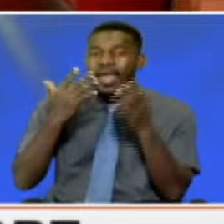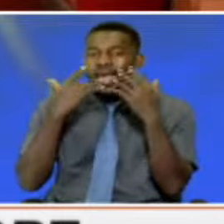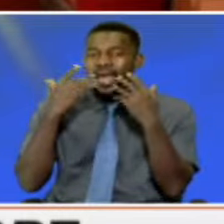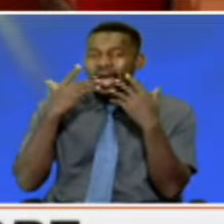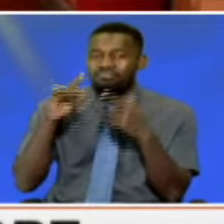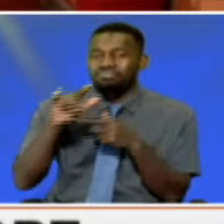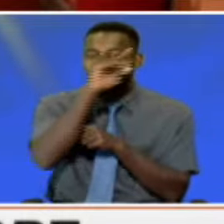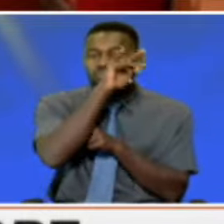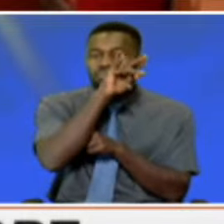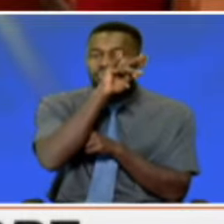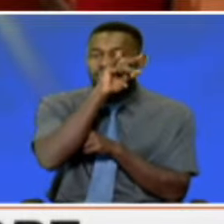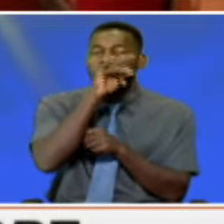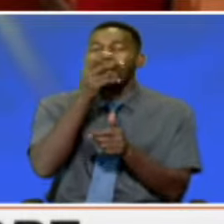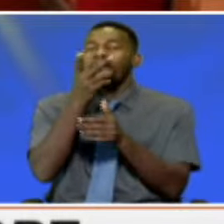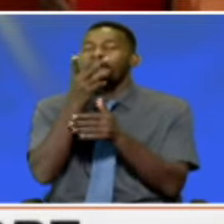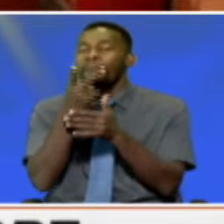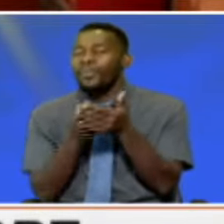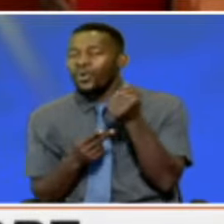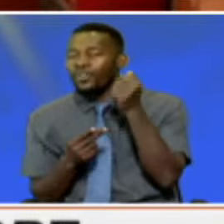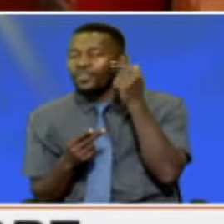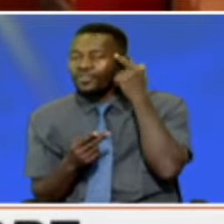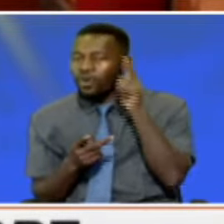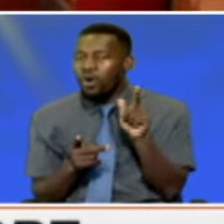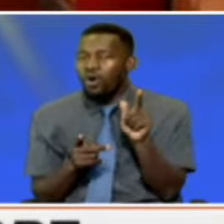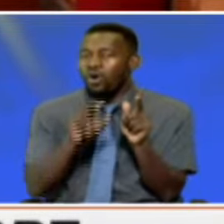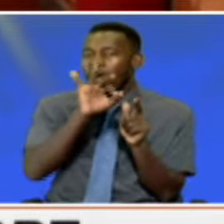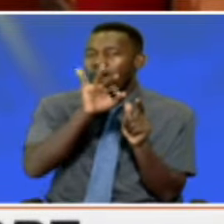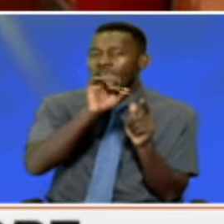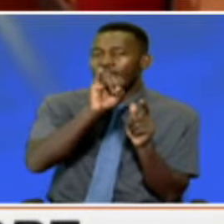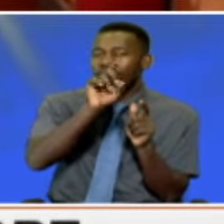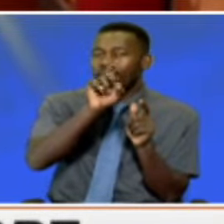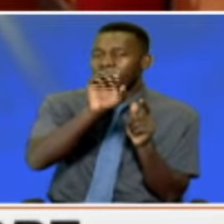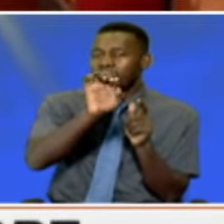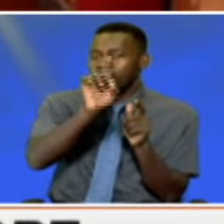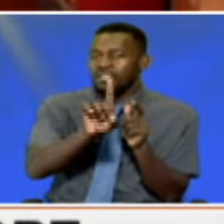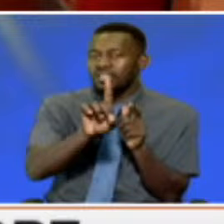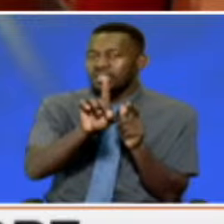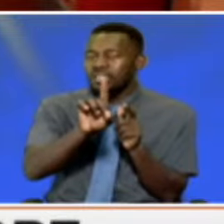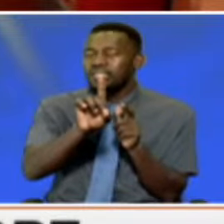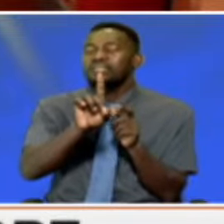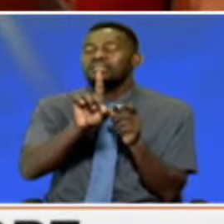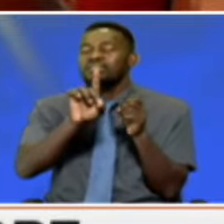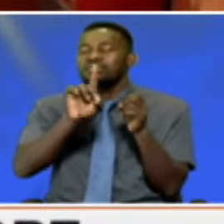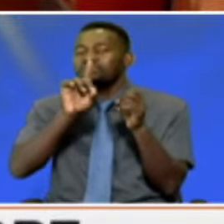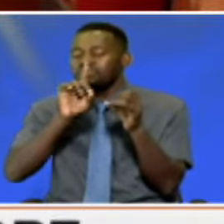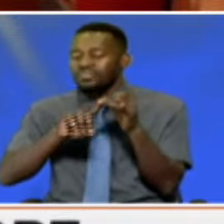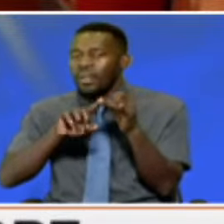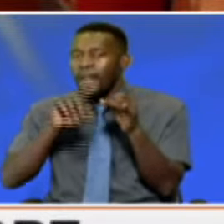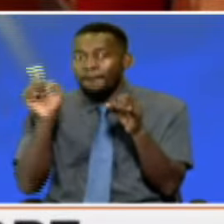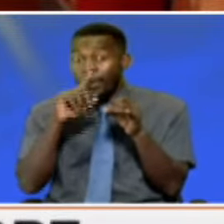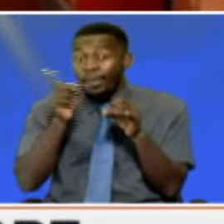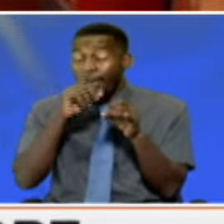Speaker, both for fixed air wing aircraft, for